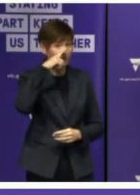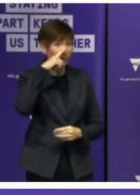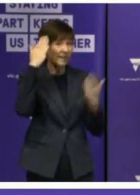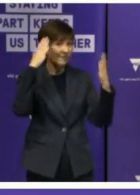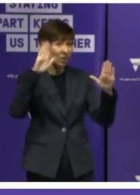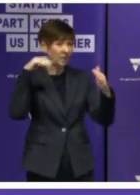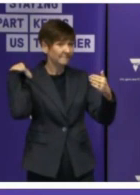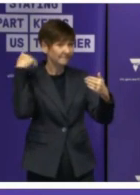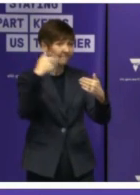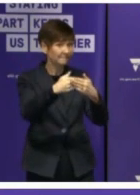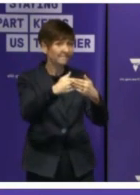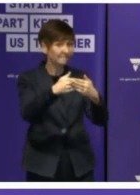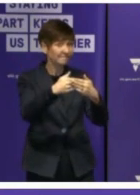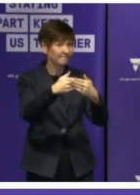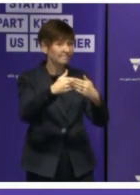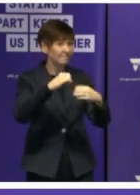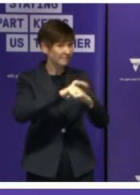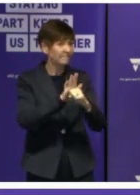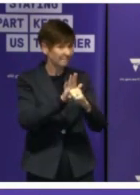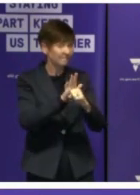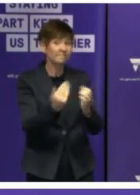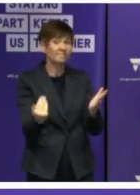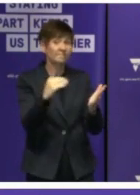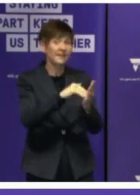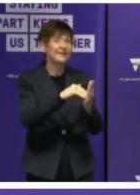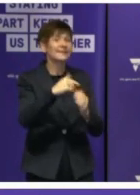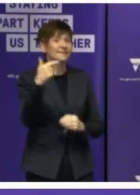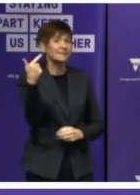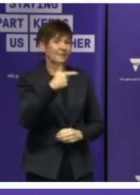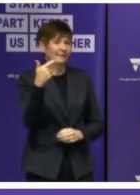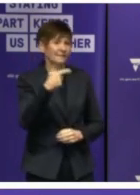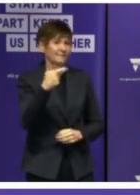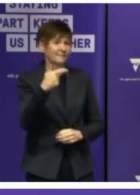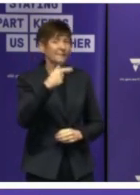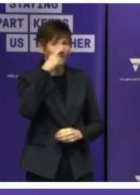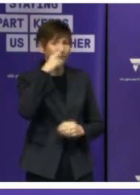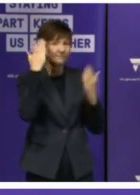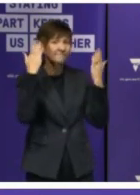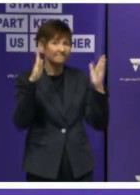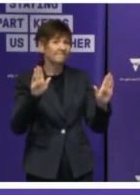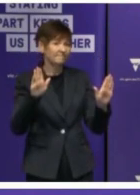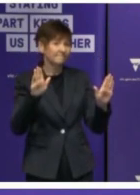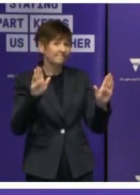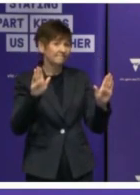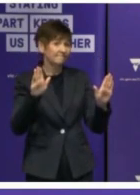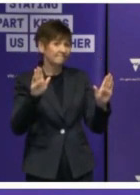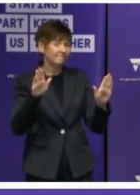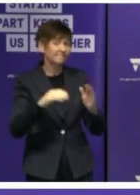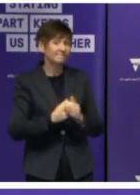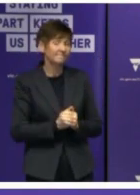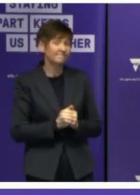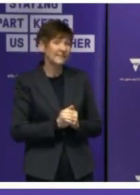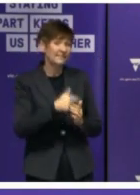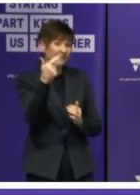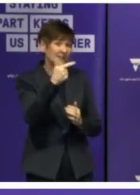Victoria. That is an additional 17 fatalities since our last update. They include two males in